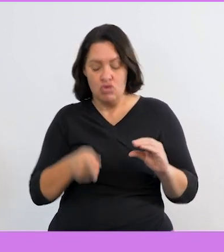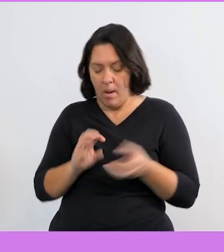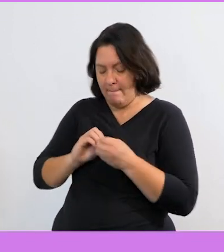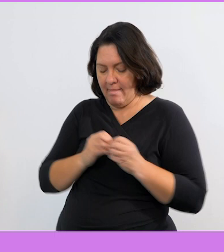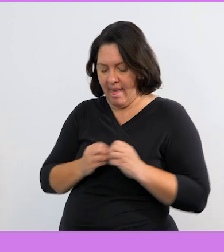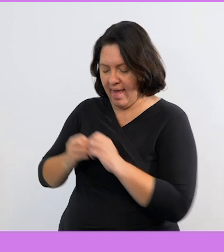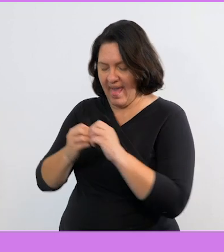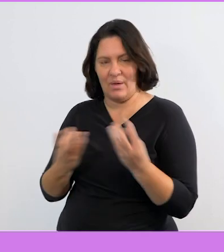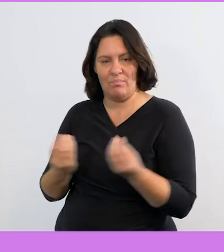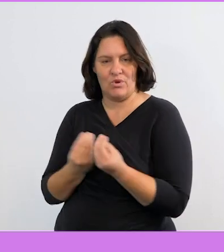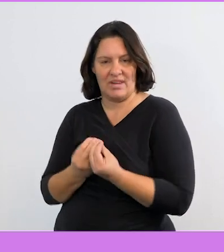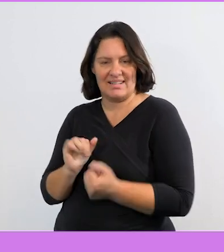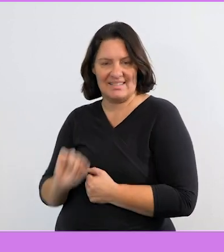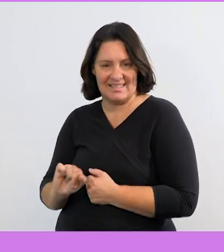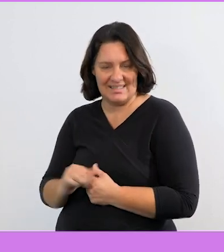meaning